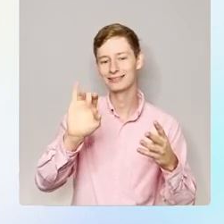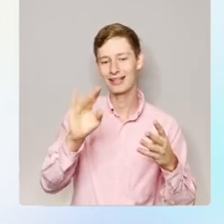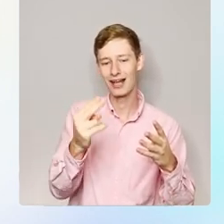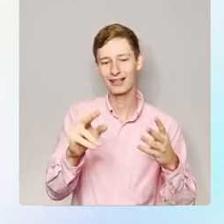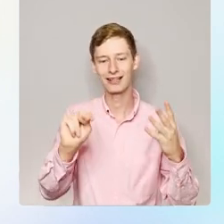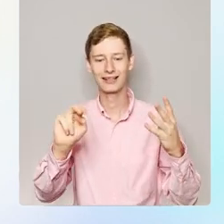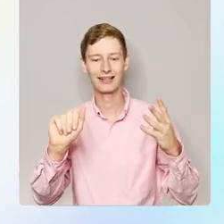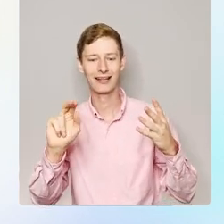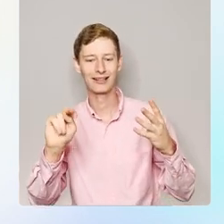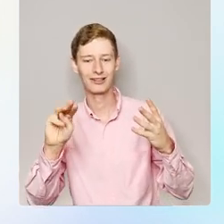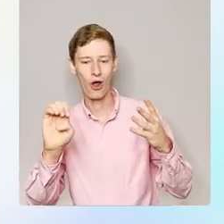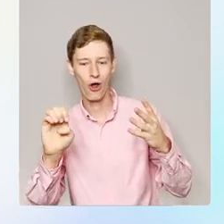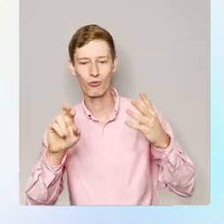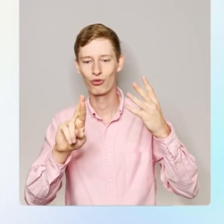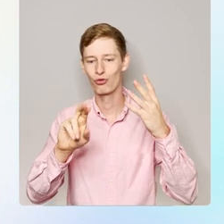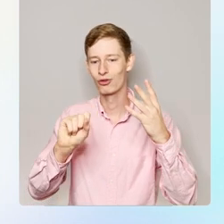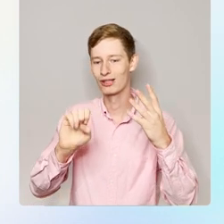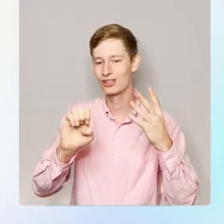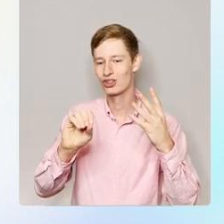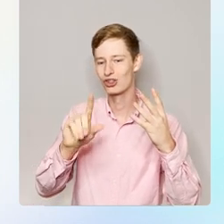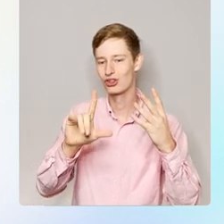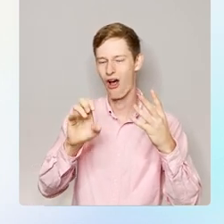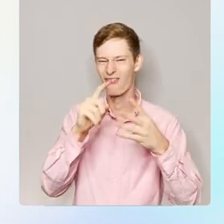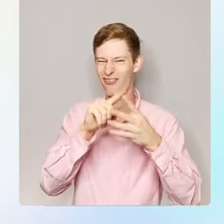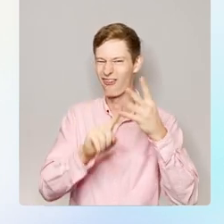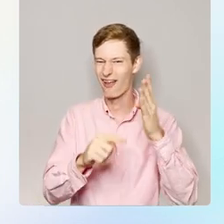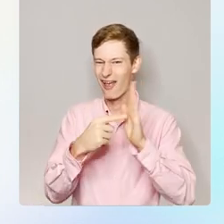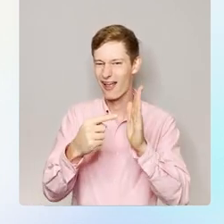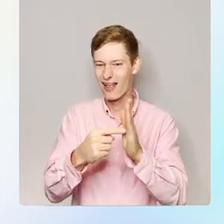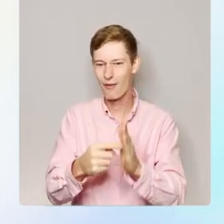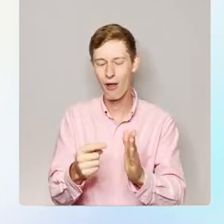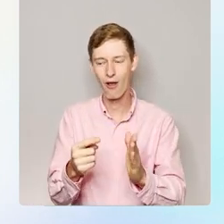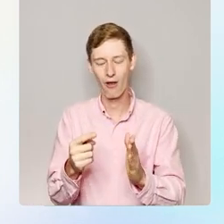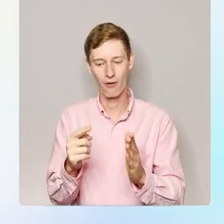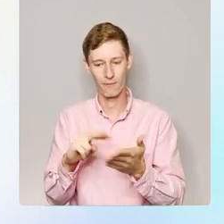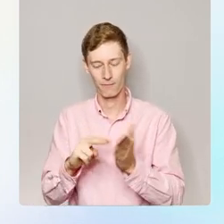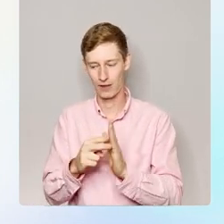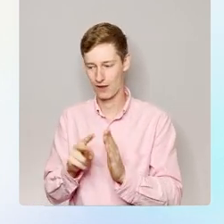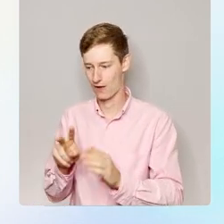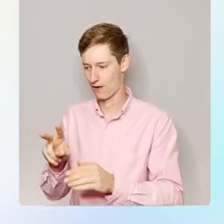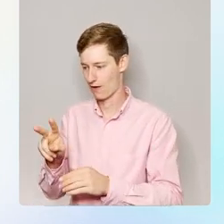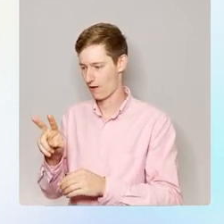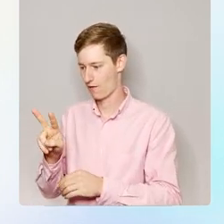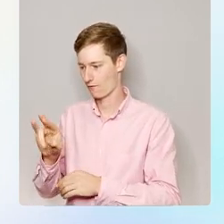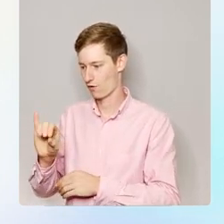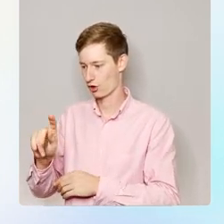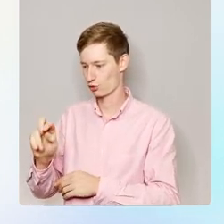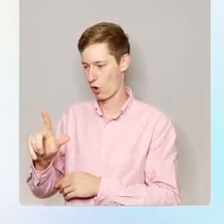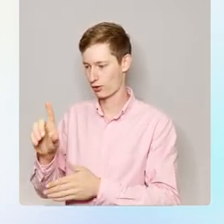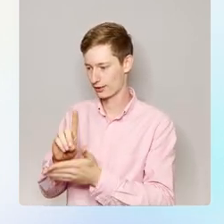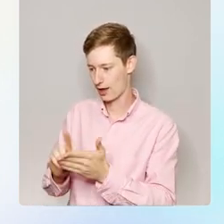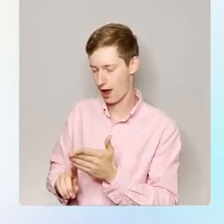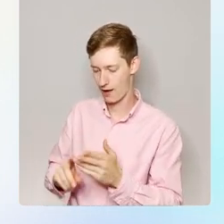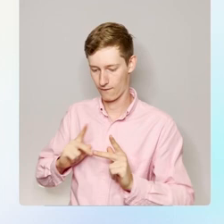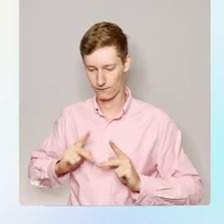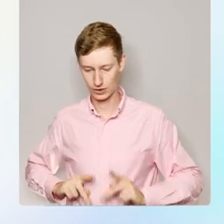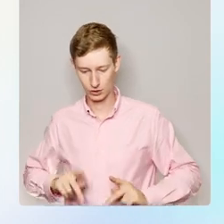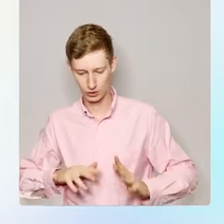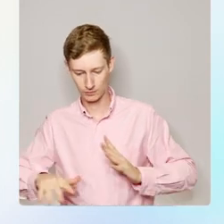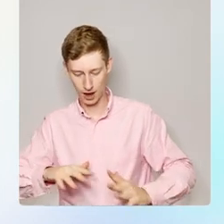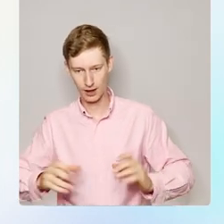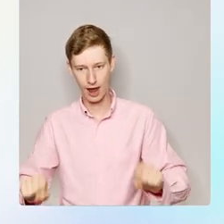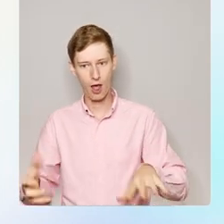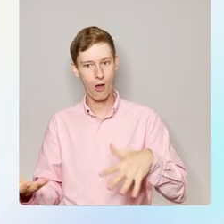to get a sense of size and shape with a virtual design against a physical space and review things